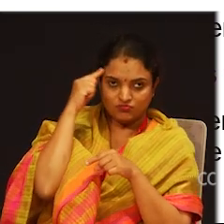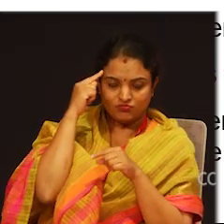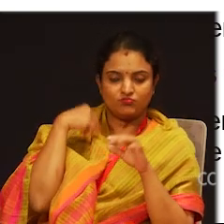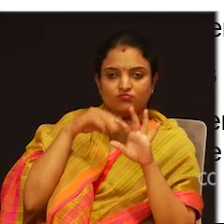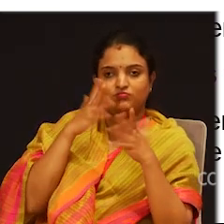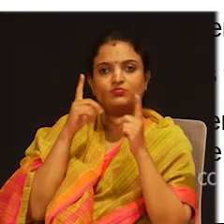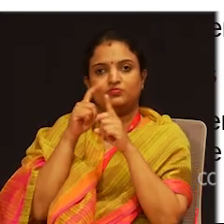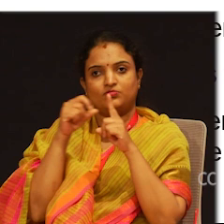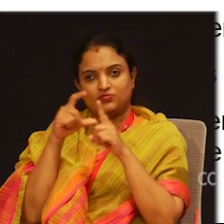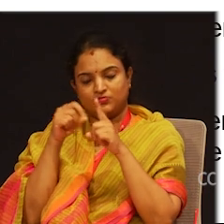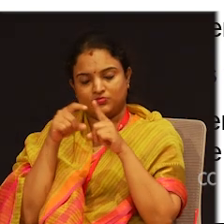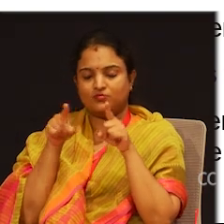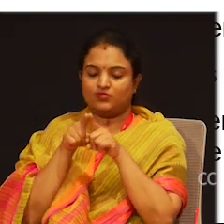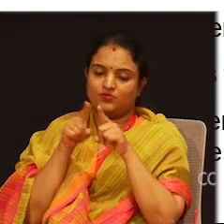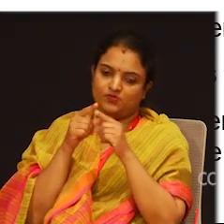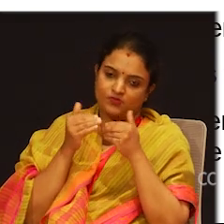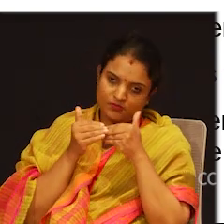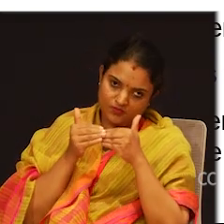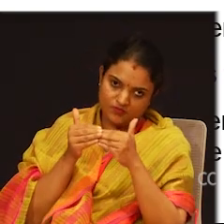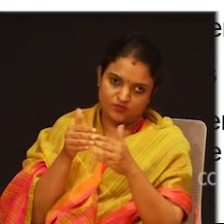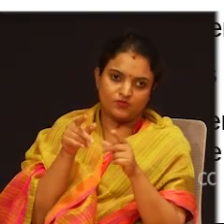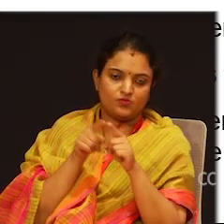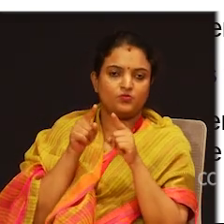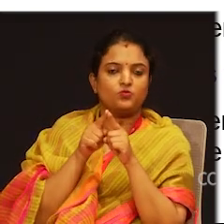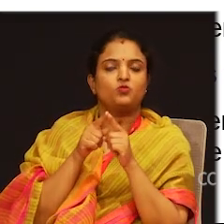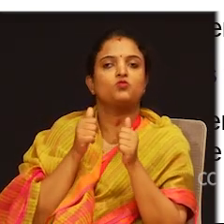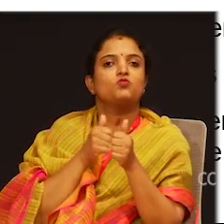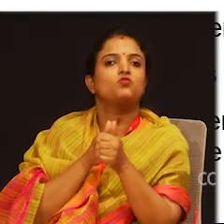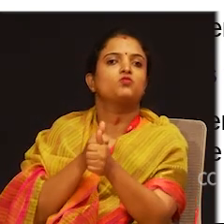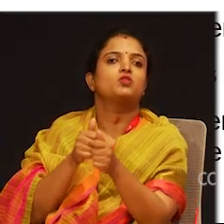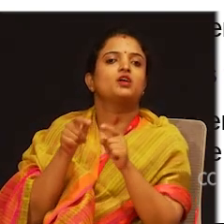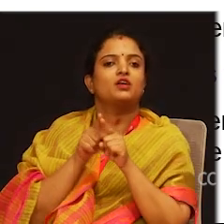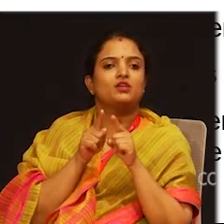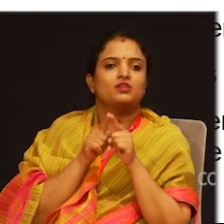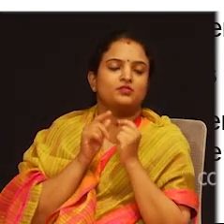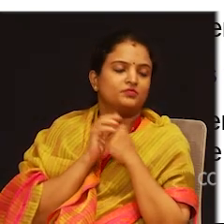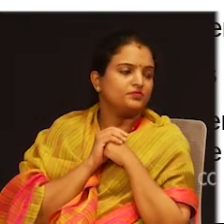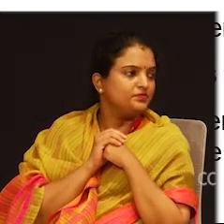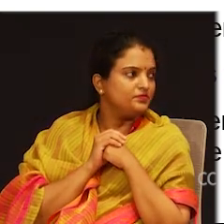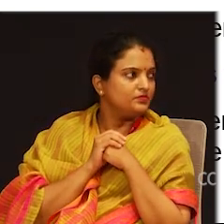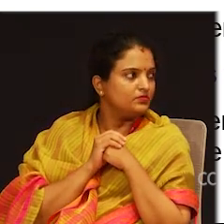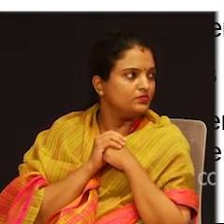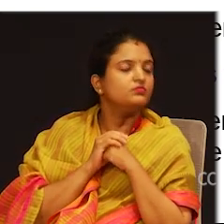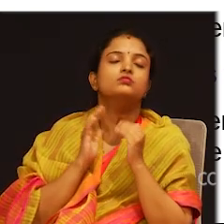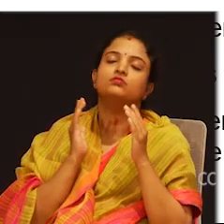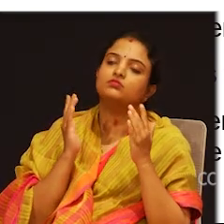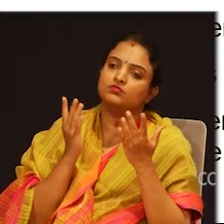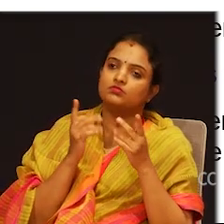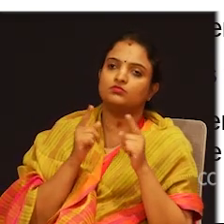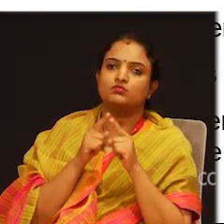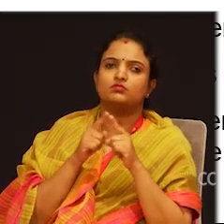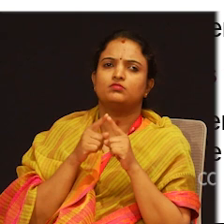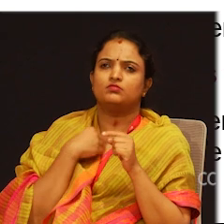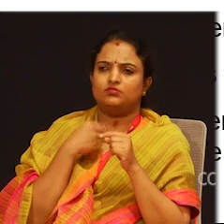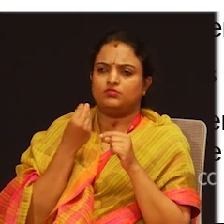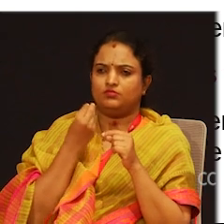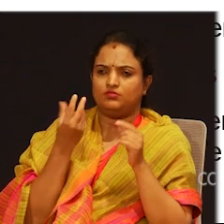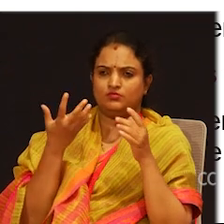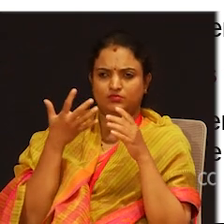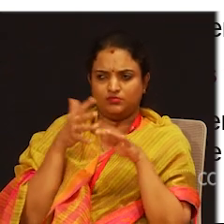think all the previous speakers and those who follow me will say the same. So I have summed the why of